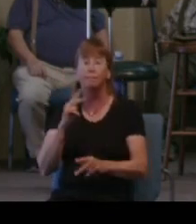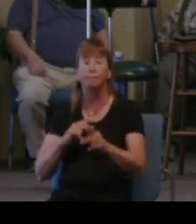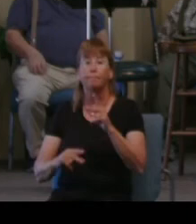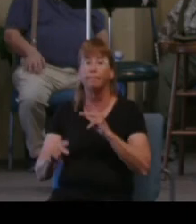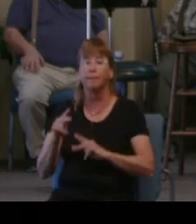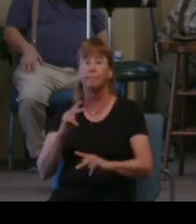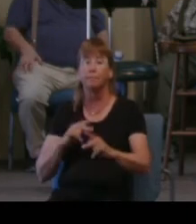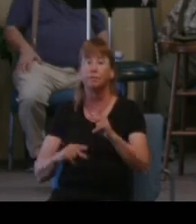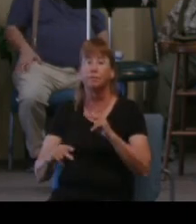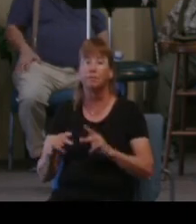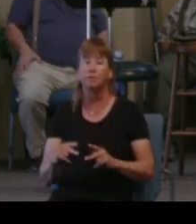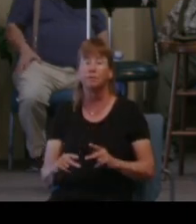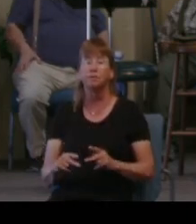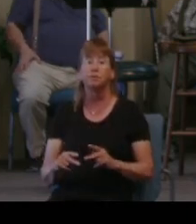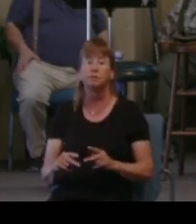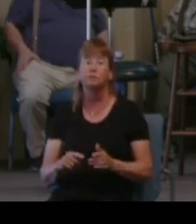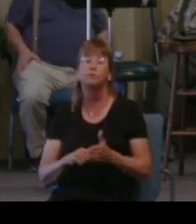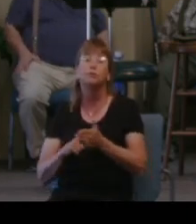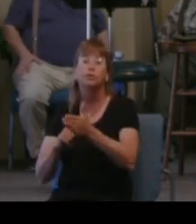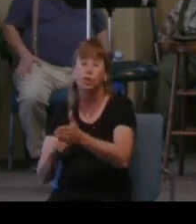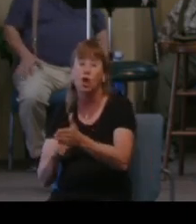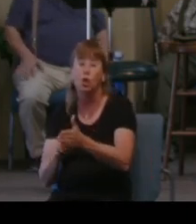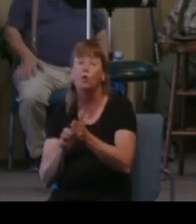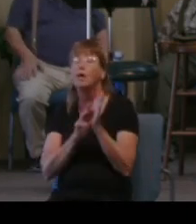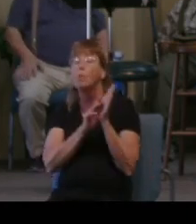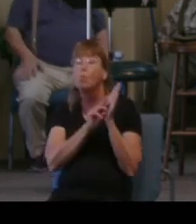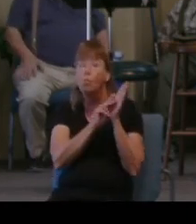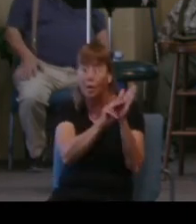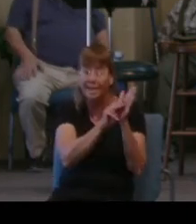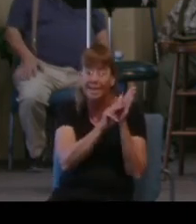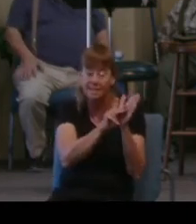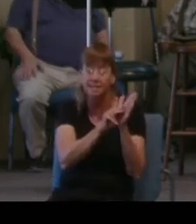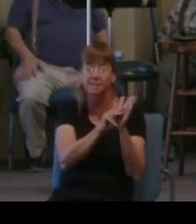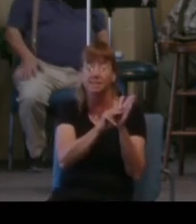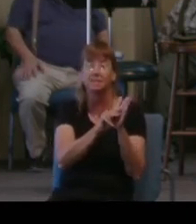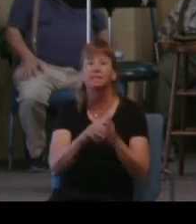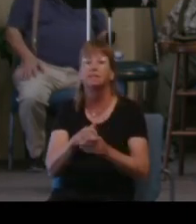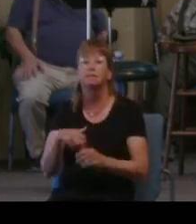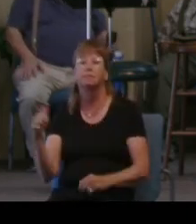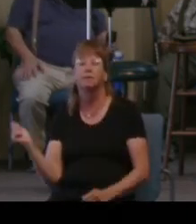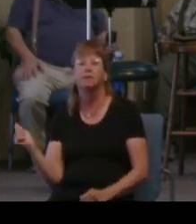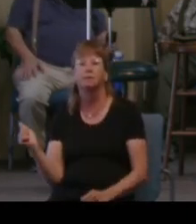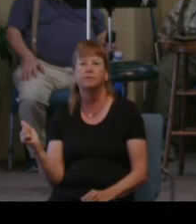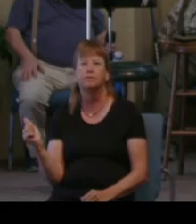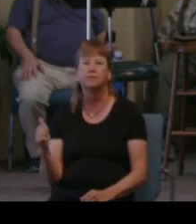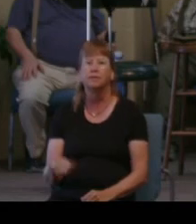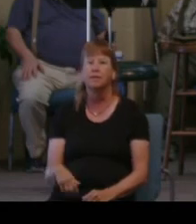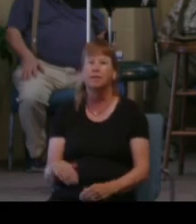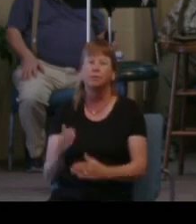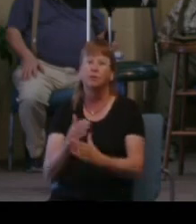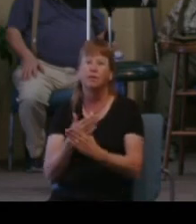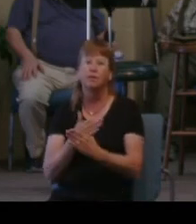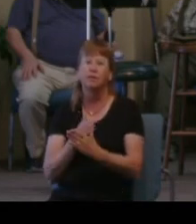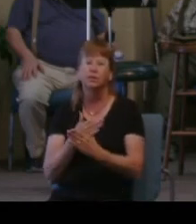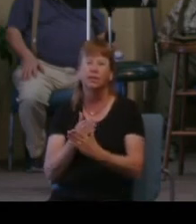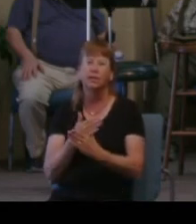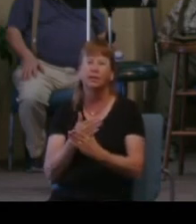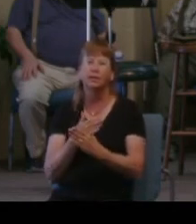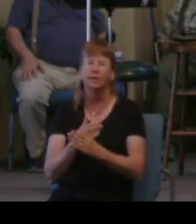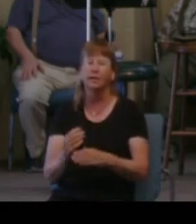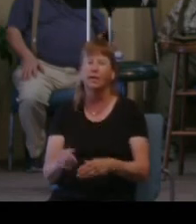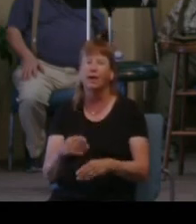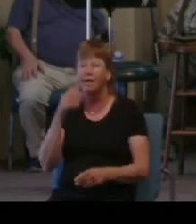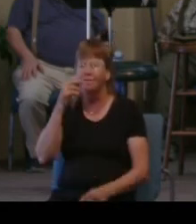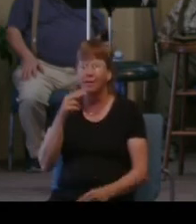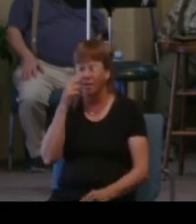carry that on beyond college. So with that, we wanted to share also a kind of a fun opportunity for our family, and we can